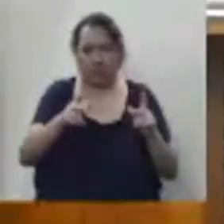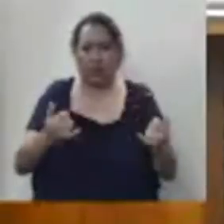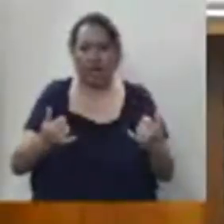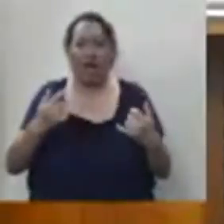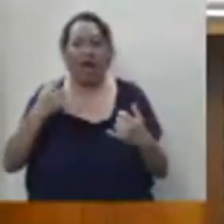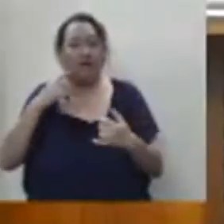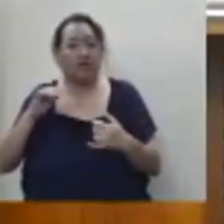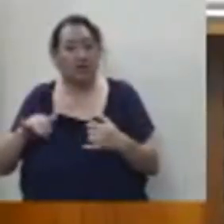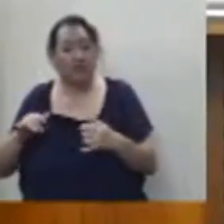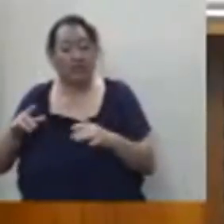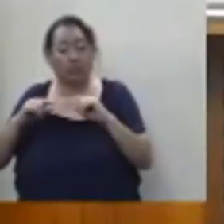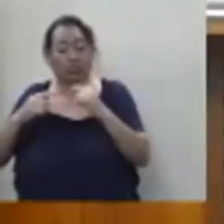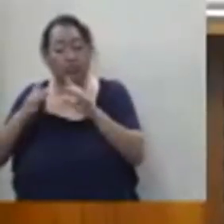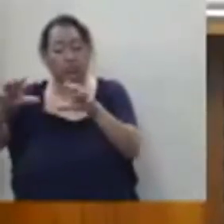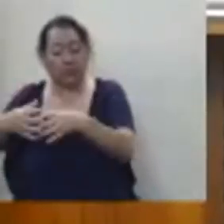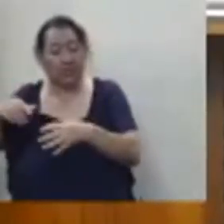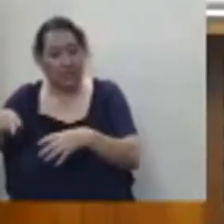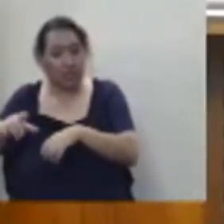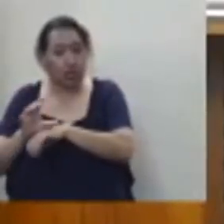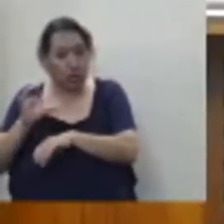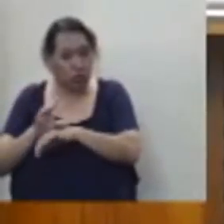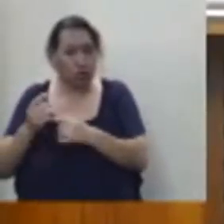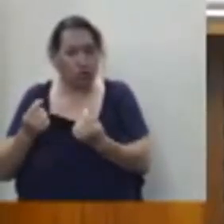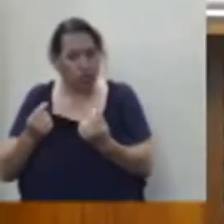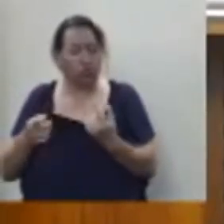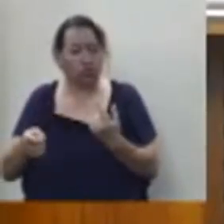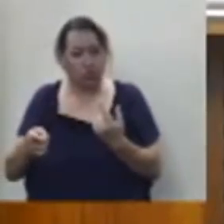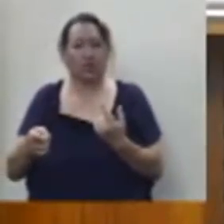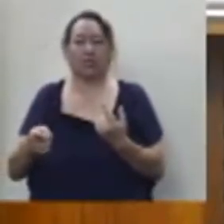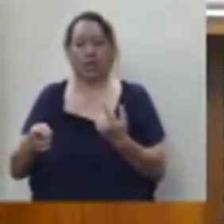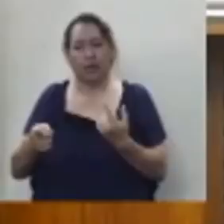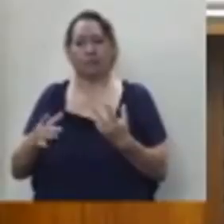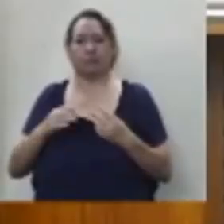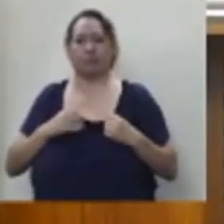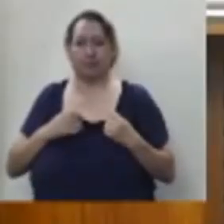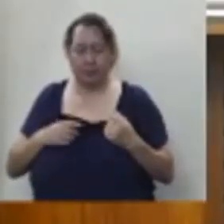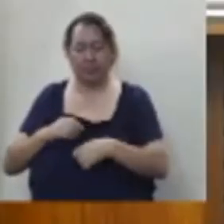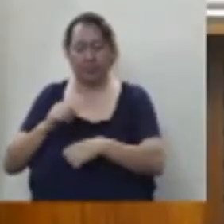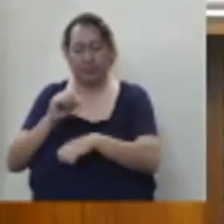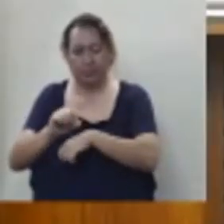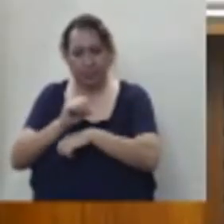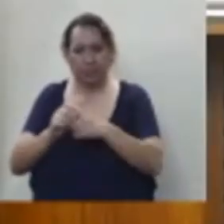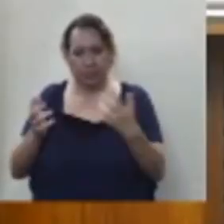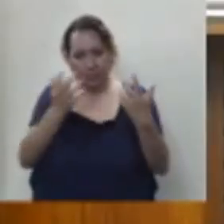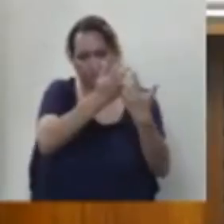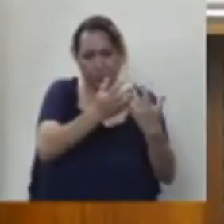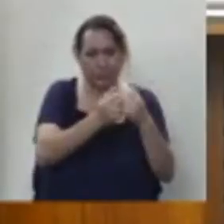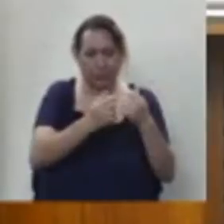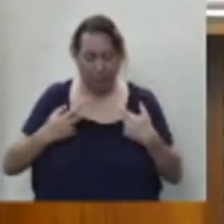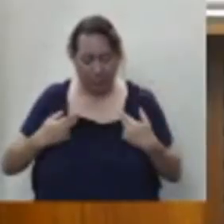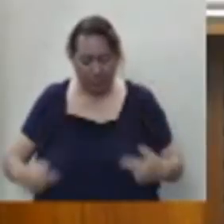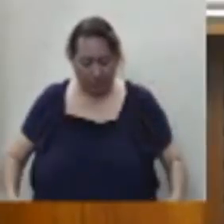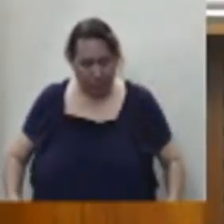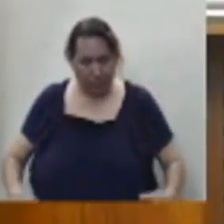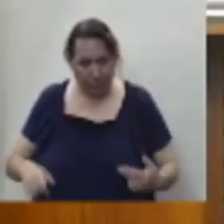Ni Cristo Church stepped up and worked in tandem with public health to identify close contacts,